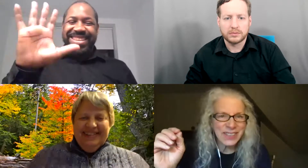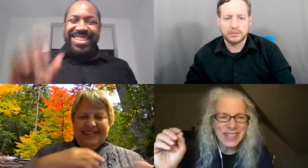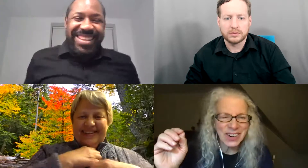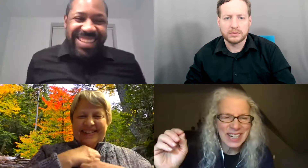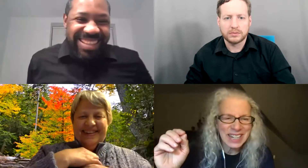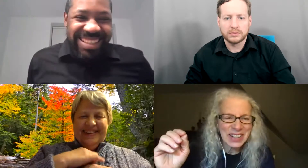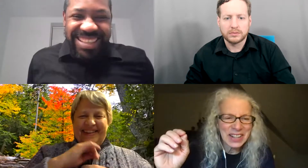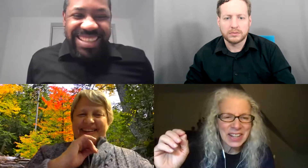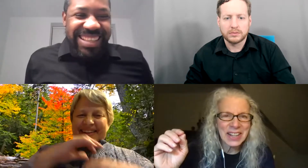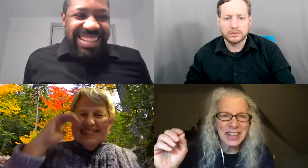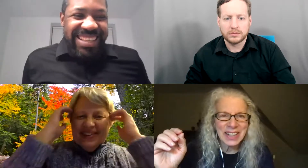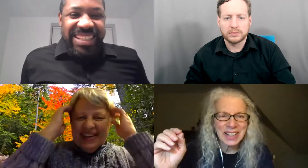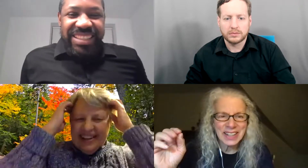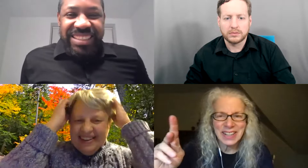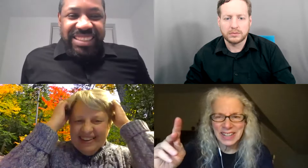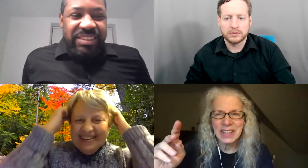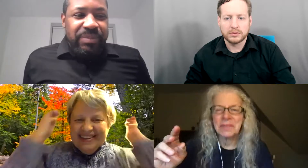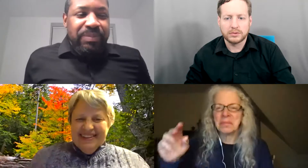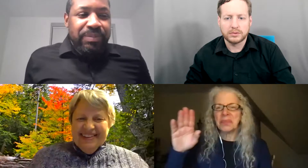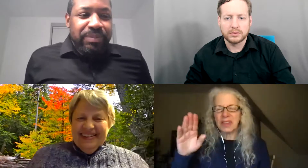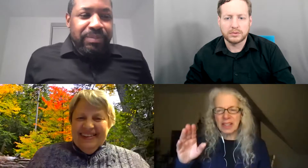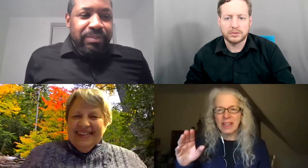Yes, sorry. It's okay.